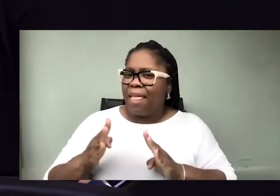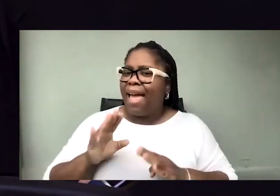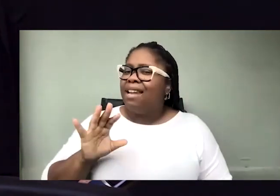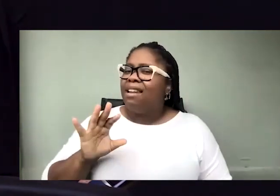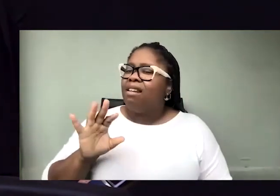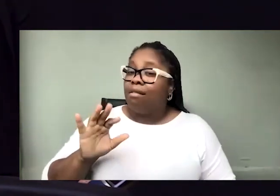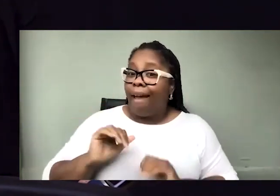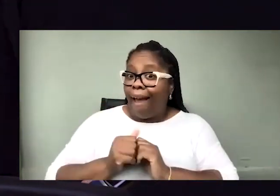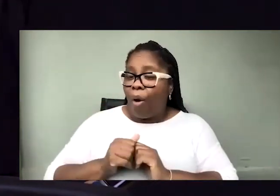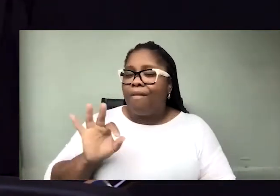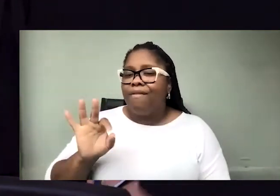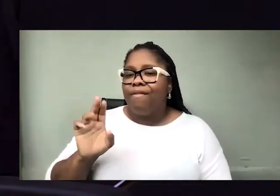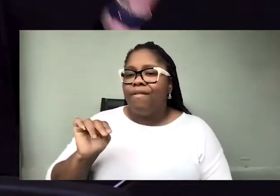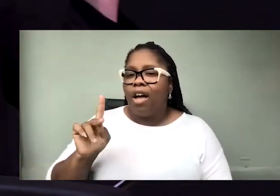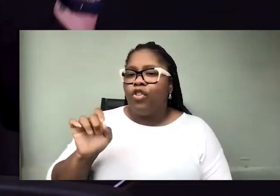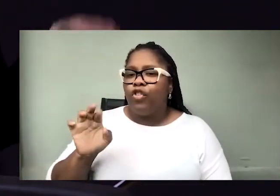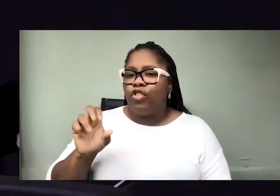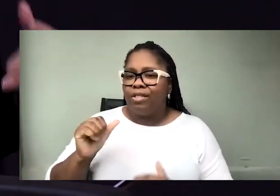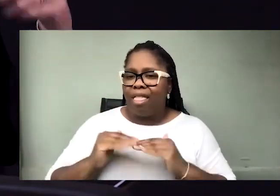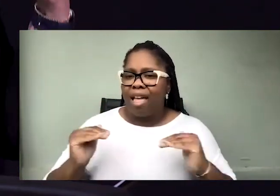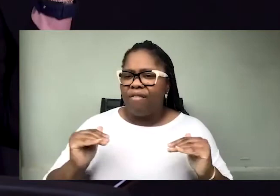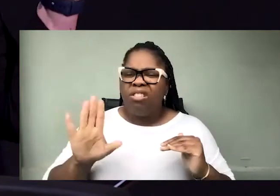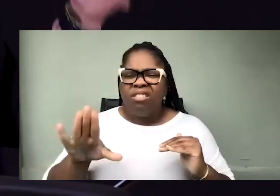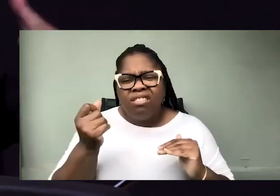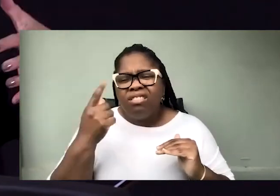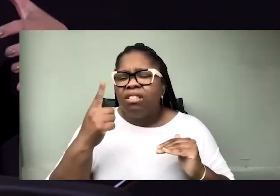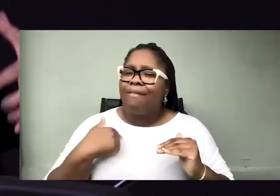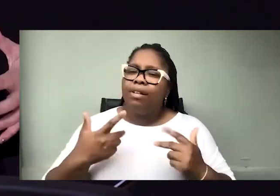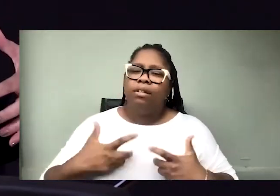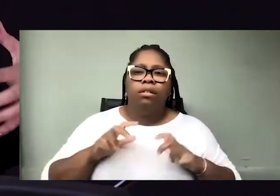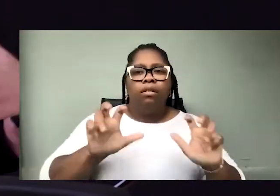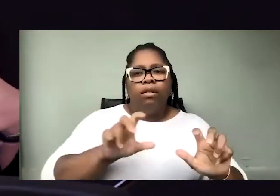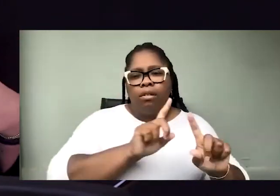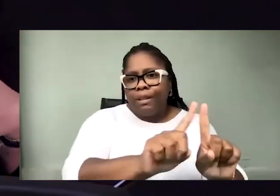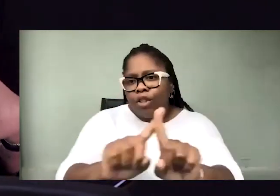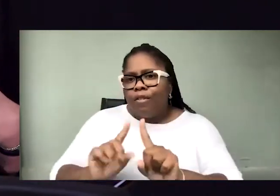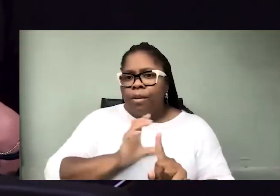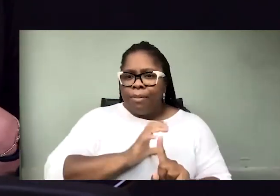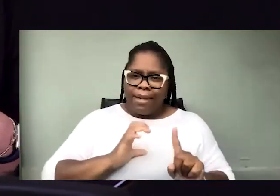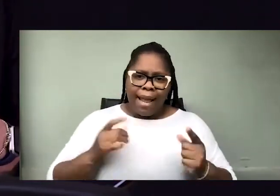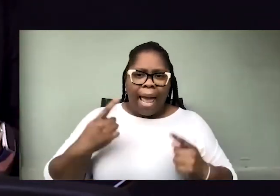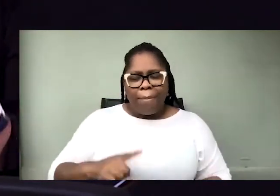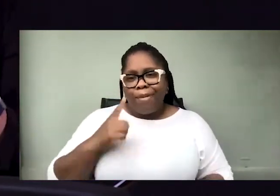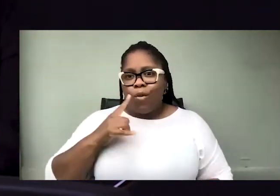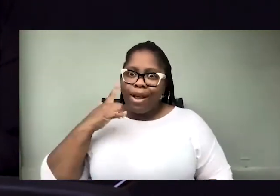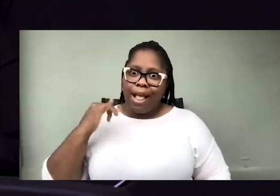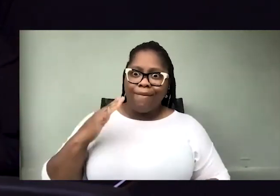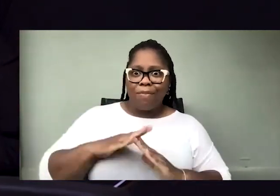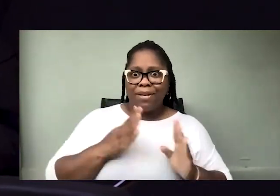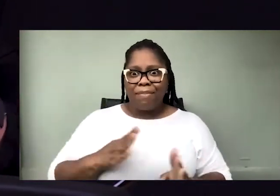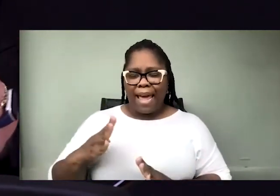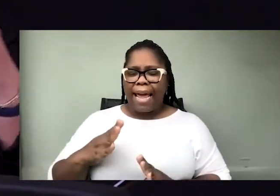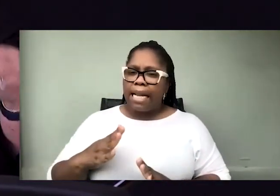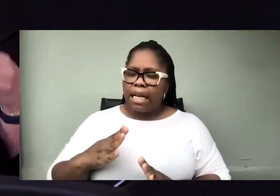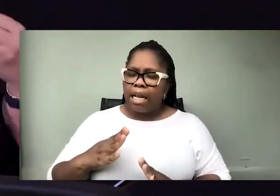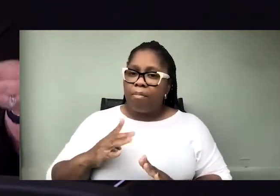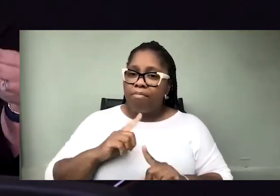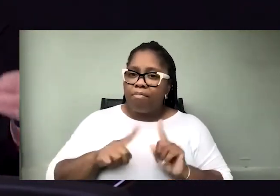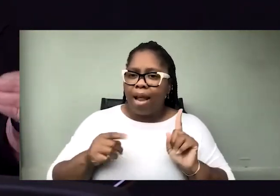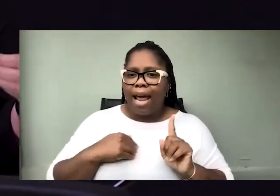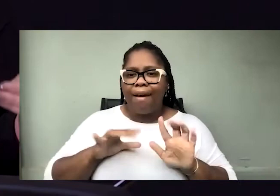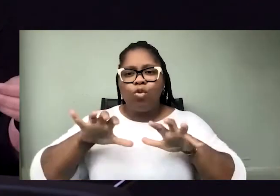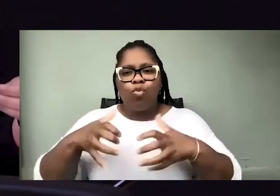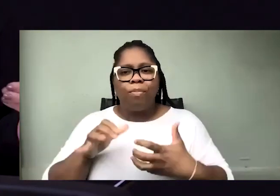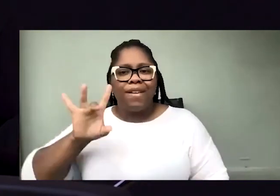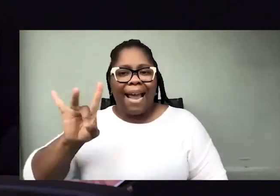have heard was there are all these different stakeholder committees and things happening with the California Master Plan, but there's also a group of